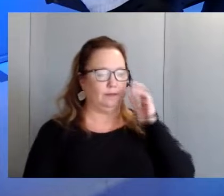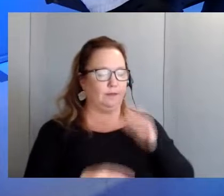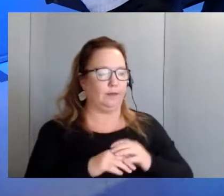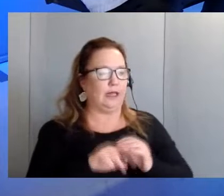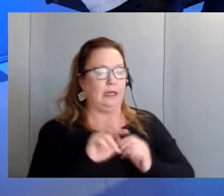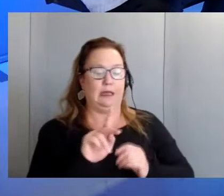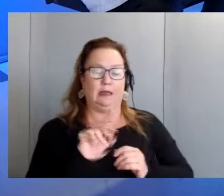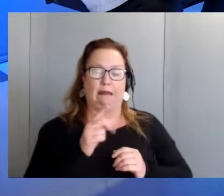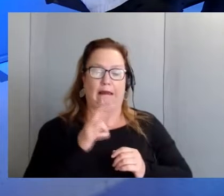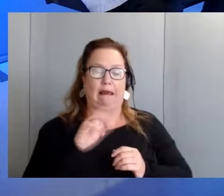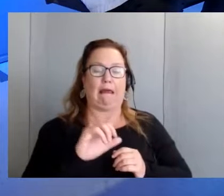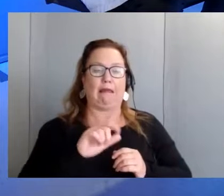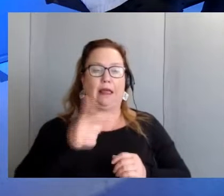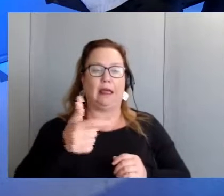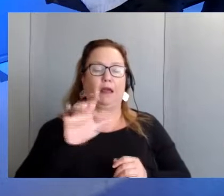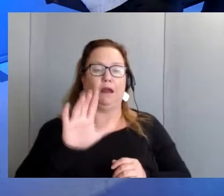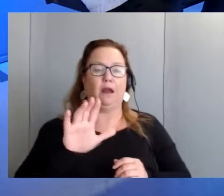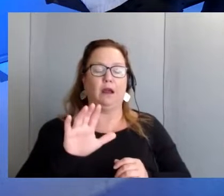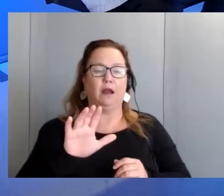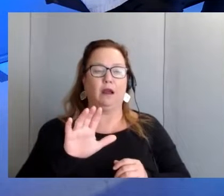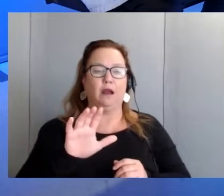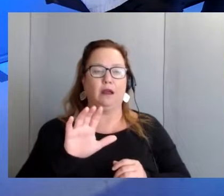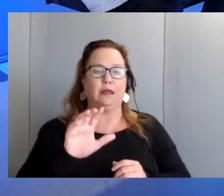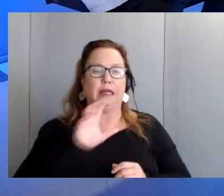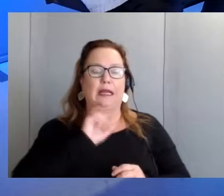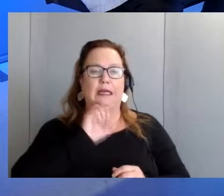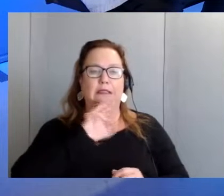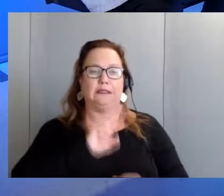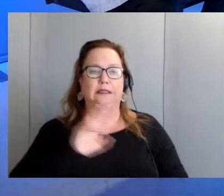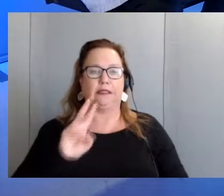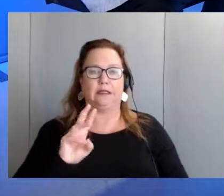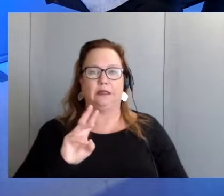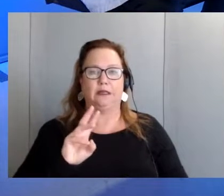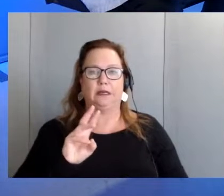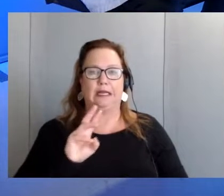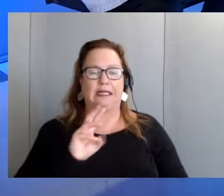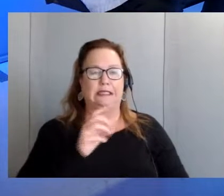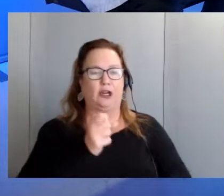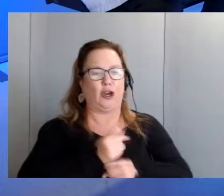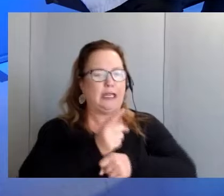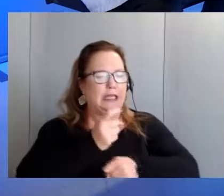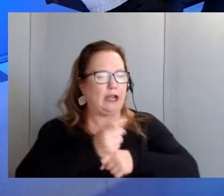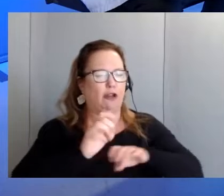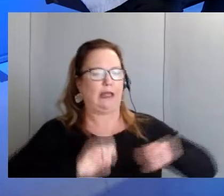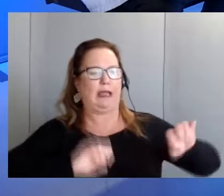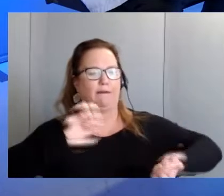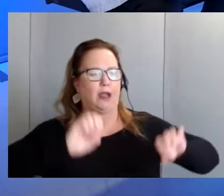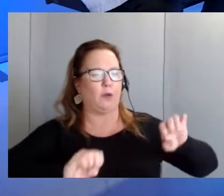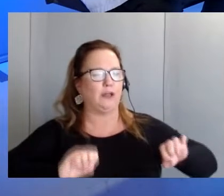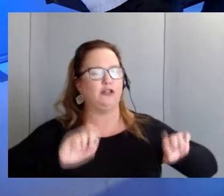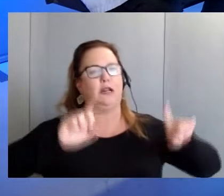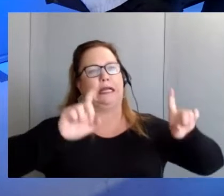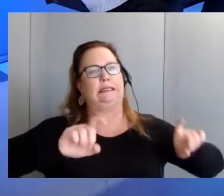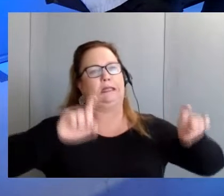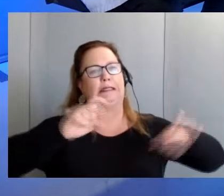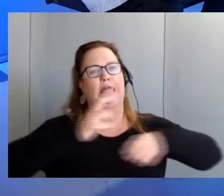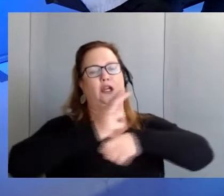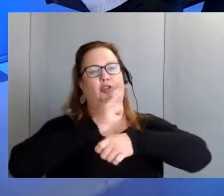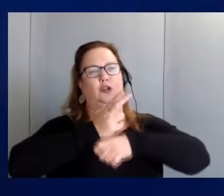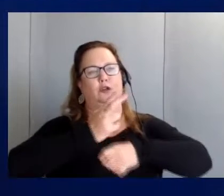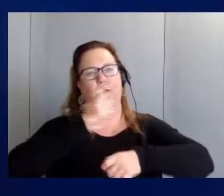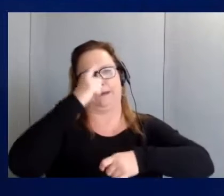Dr. Burns, let me know what your thoughts are. Kathy is 66. Is there a yearly evaluation or a test that I can use to chart my